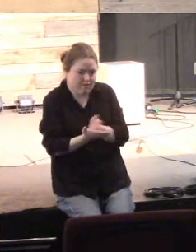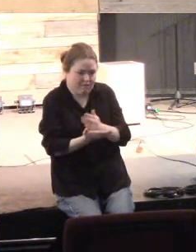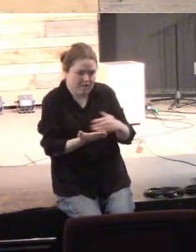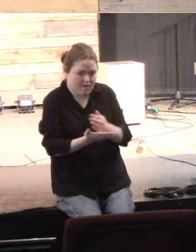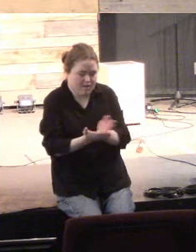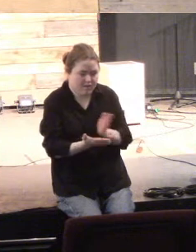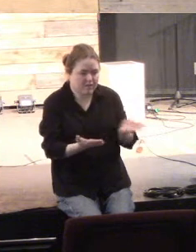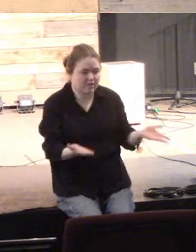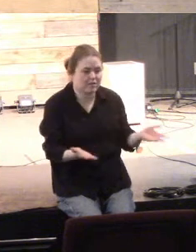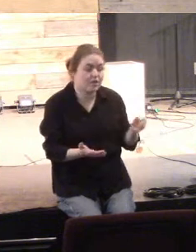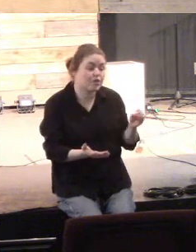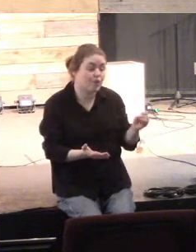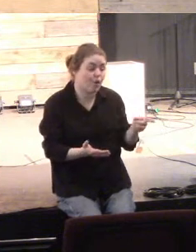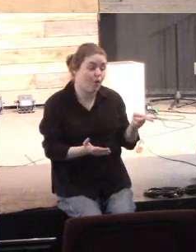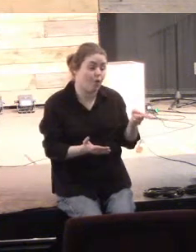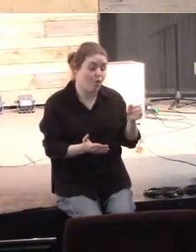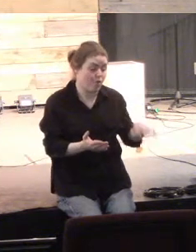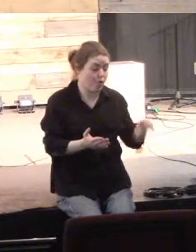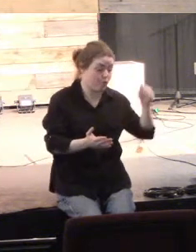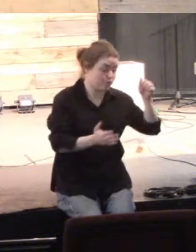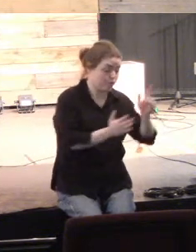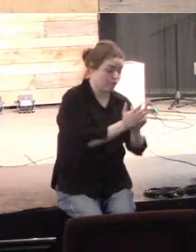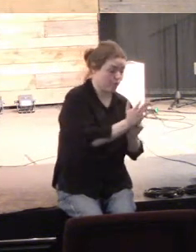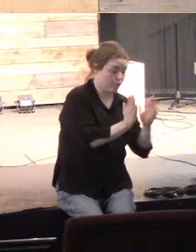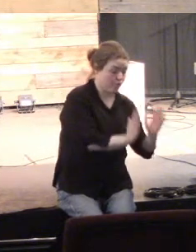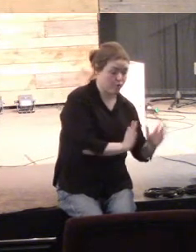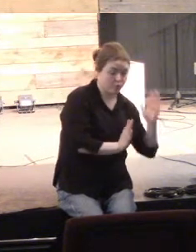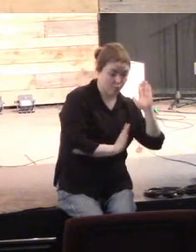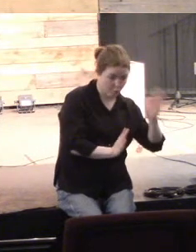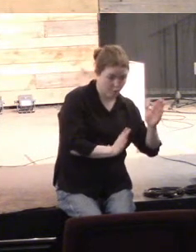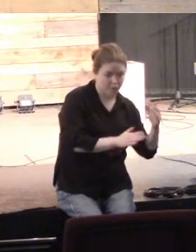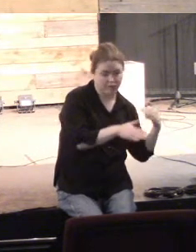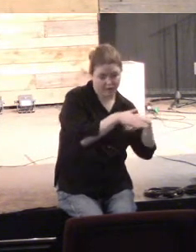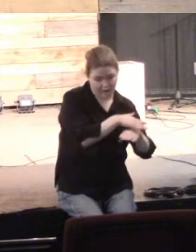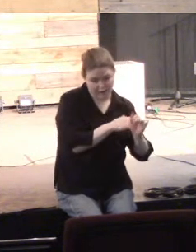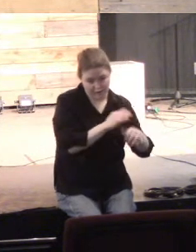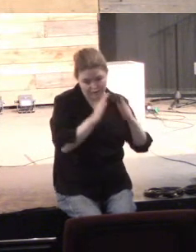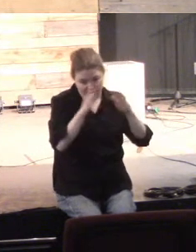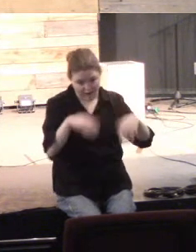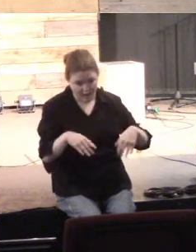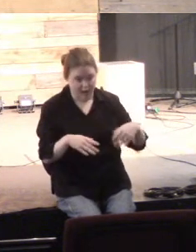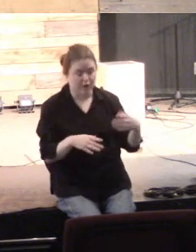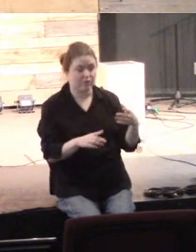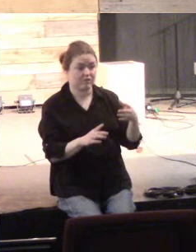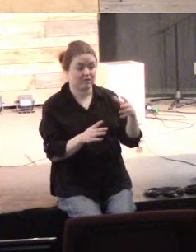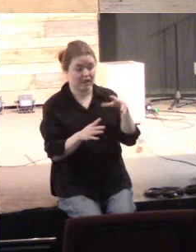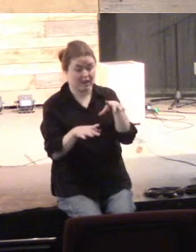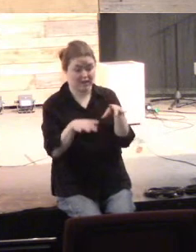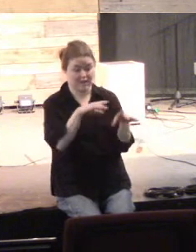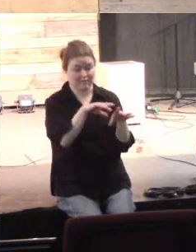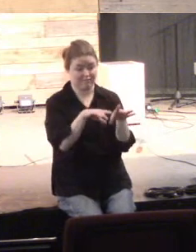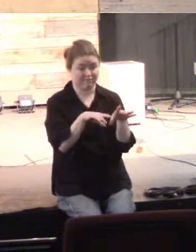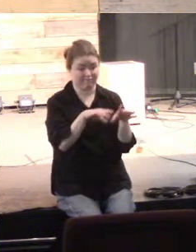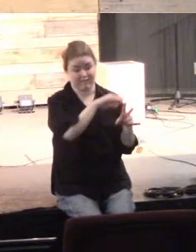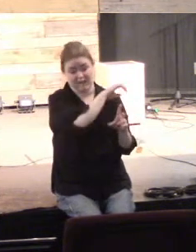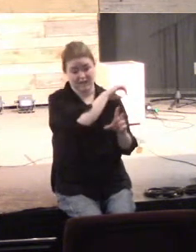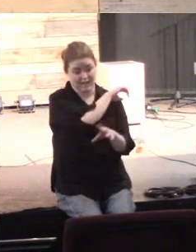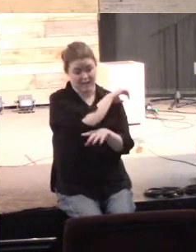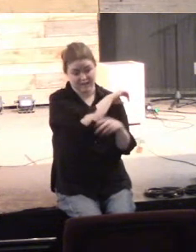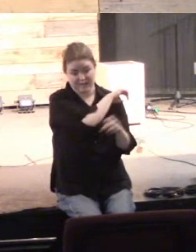for all they had. So at that point, this is when Jesus looks up,